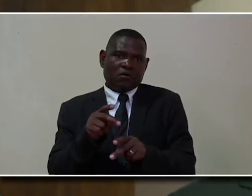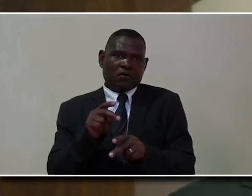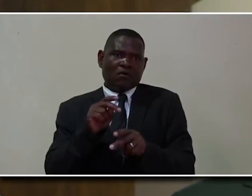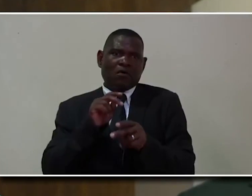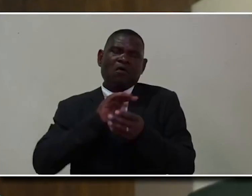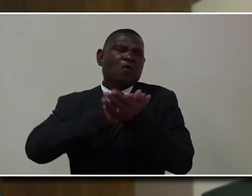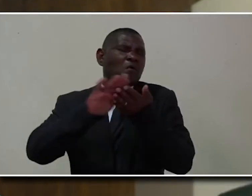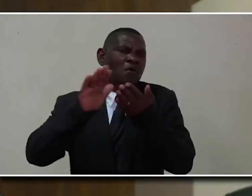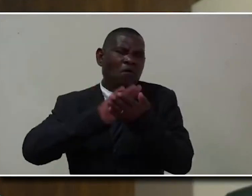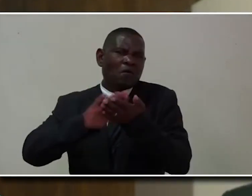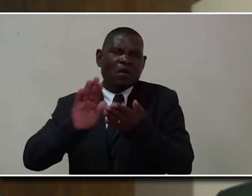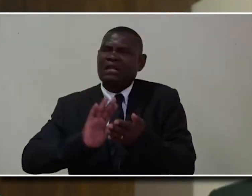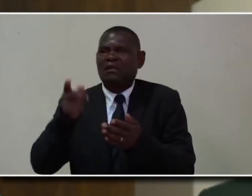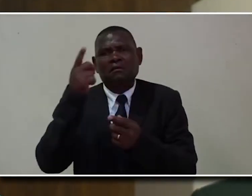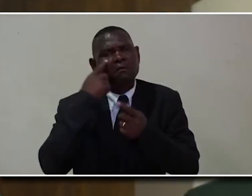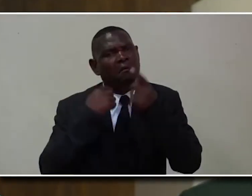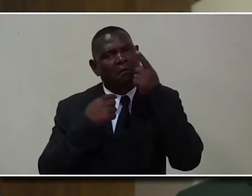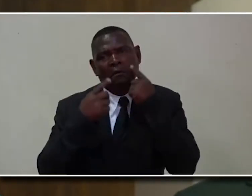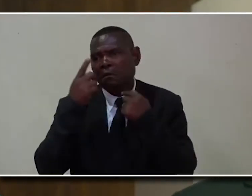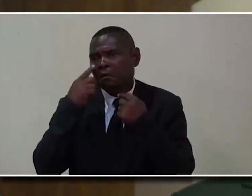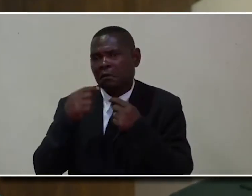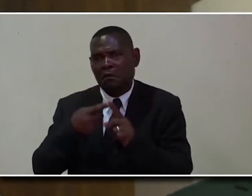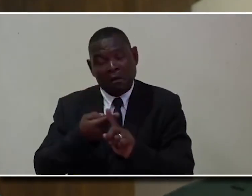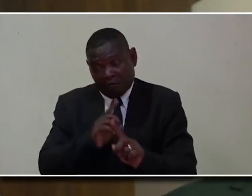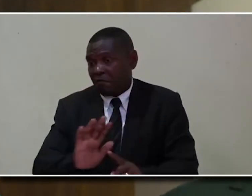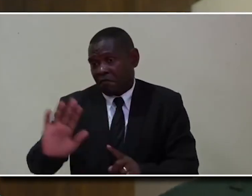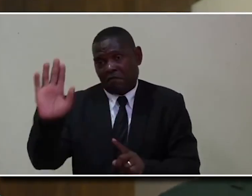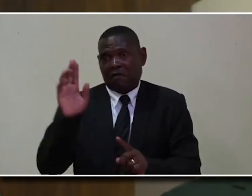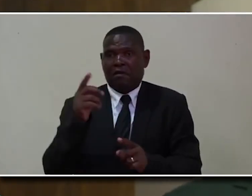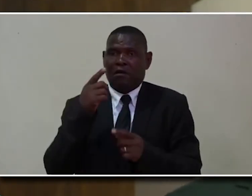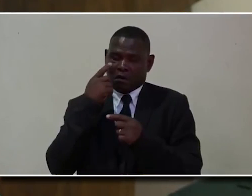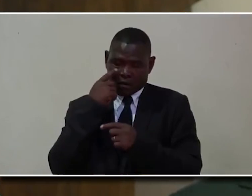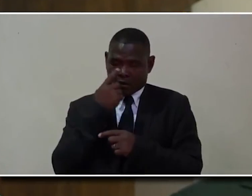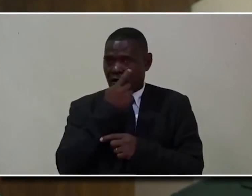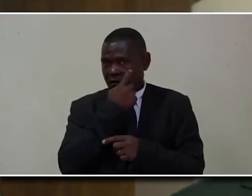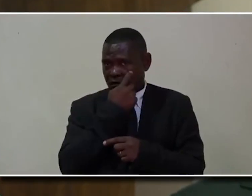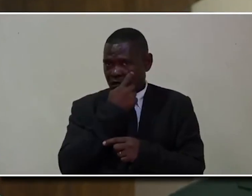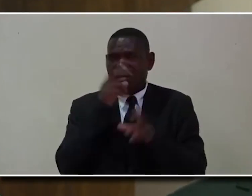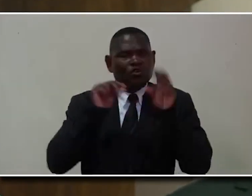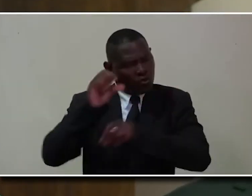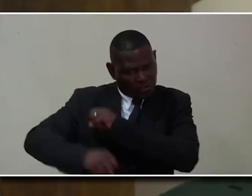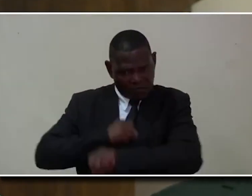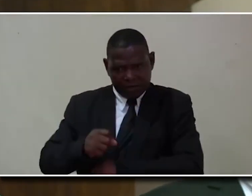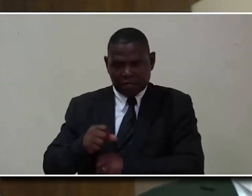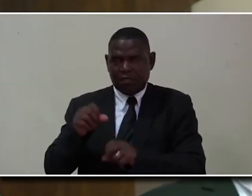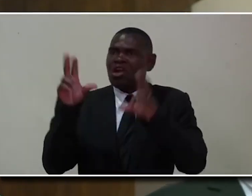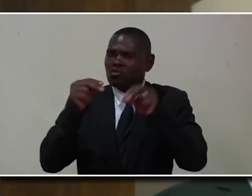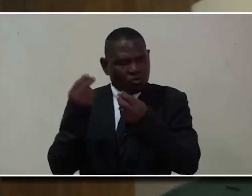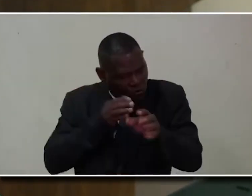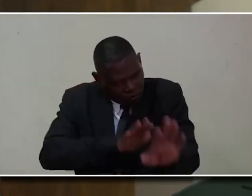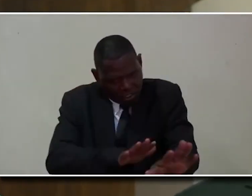eyes. Azapukuta misozi kumaso awo. There will be no suffering. Kusiku zakhalaso. There will be no death. Siku